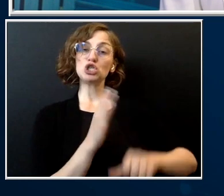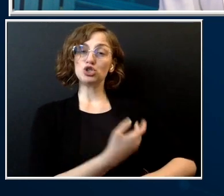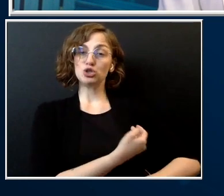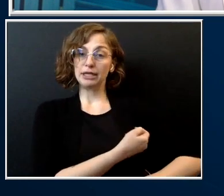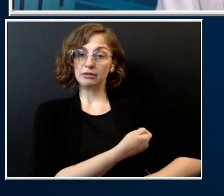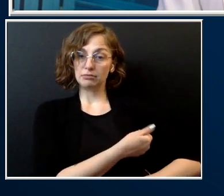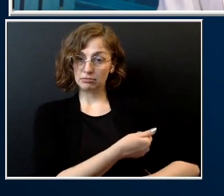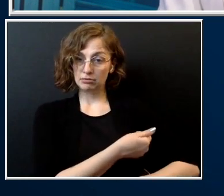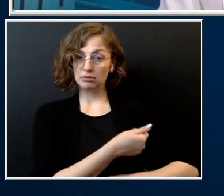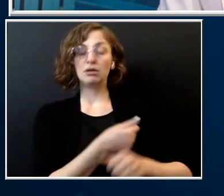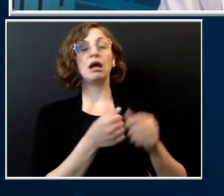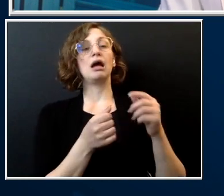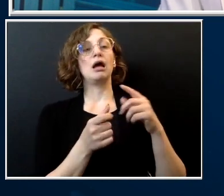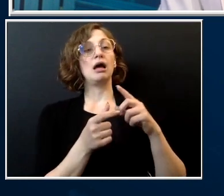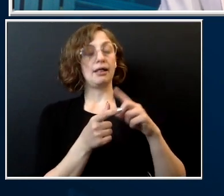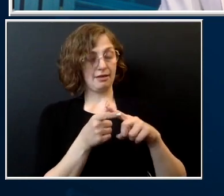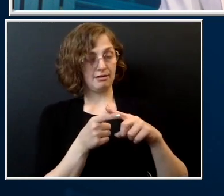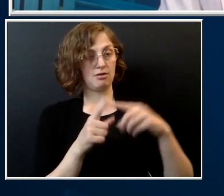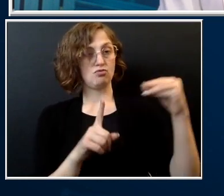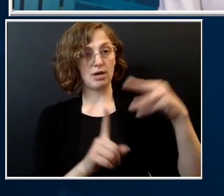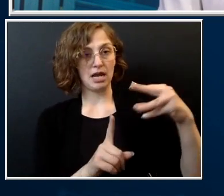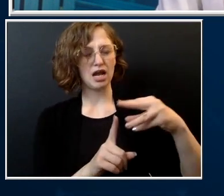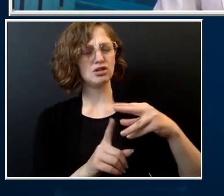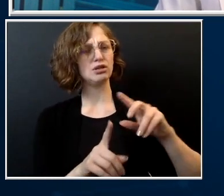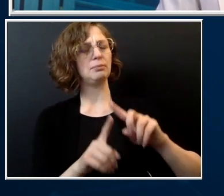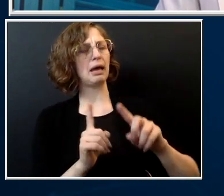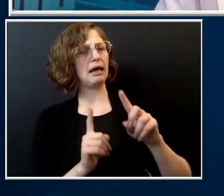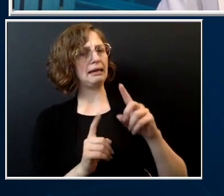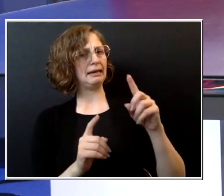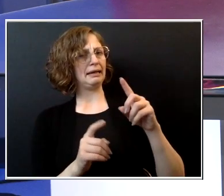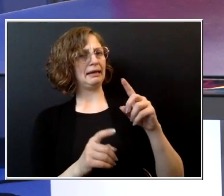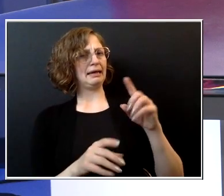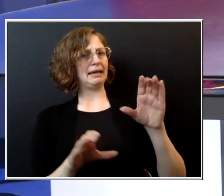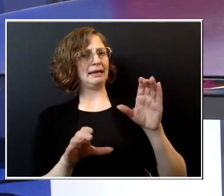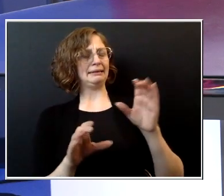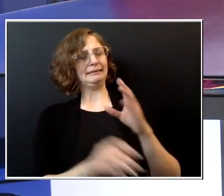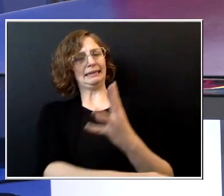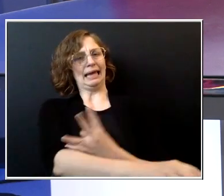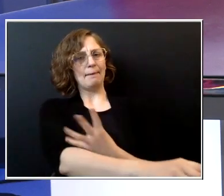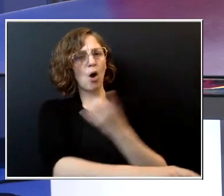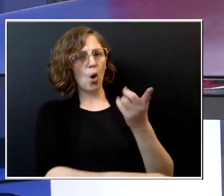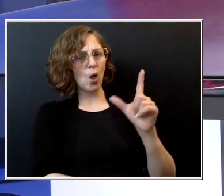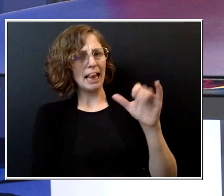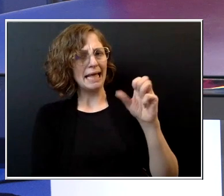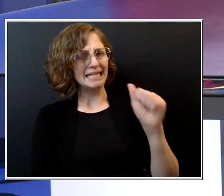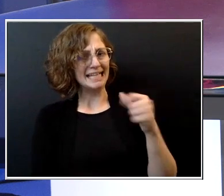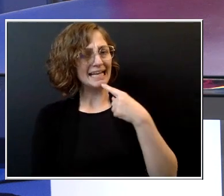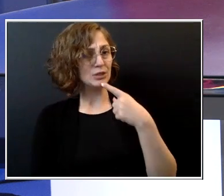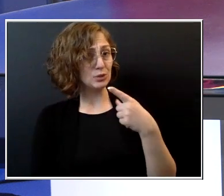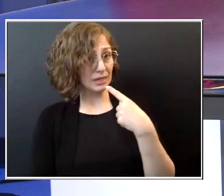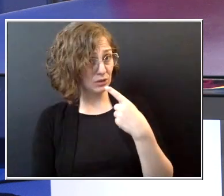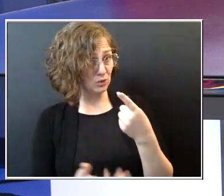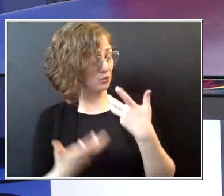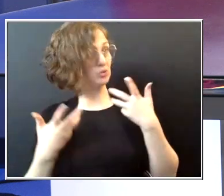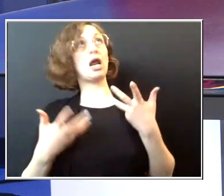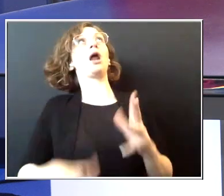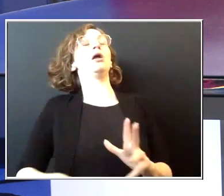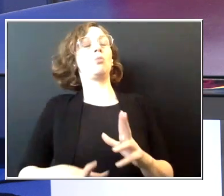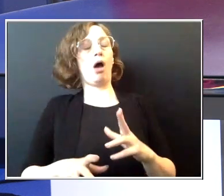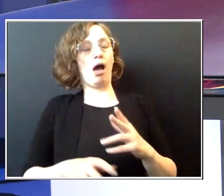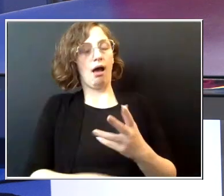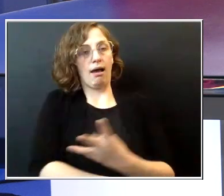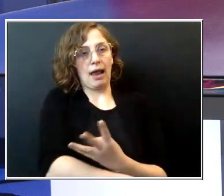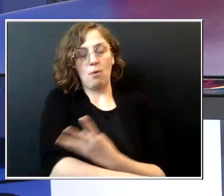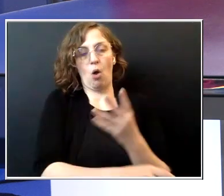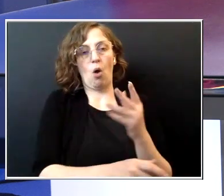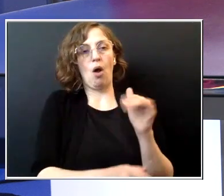want to talk about chemo. Lisa, you told us that you were trying to avoid chemo at all costs. What was the conversation you had with Dr.